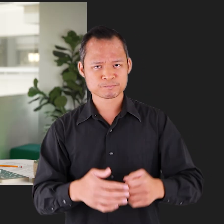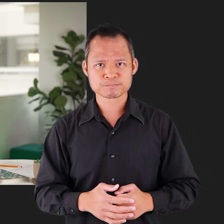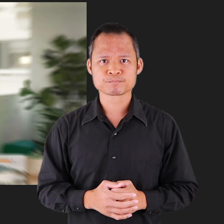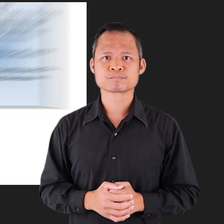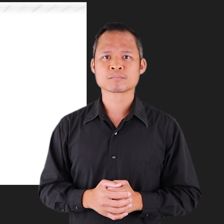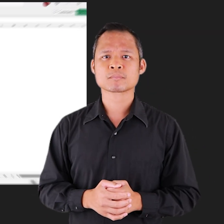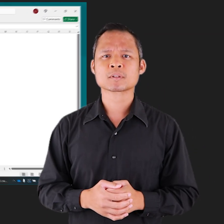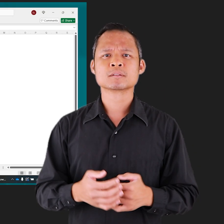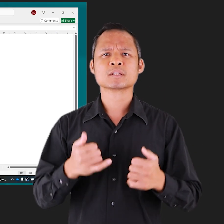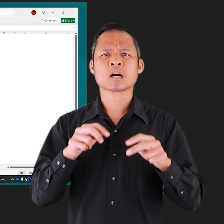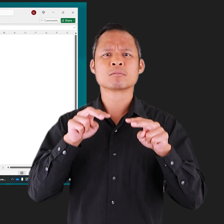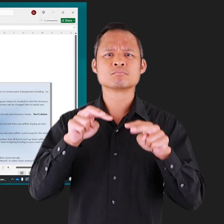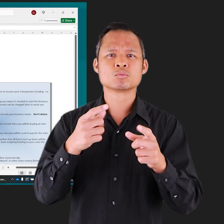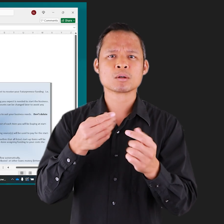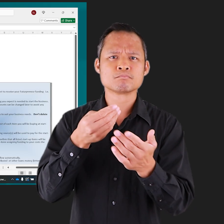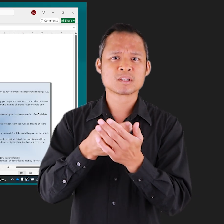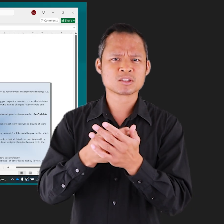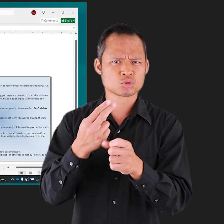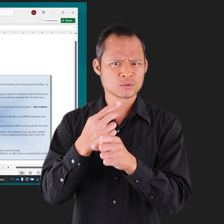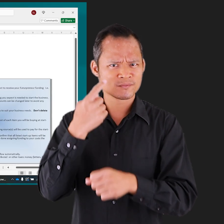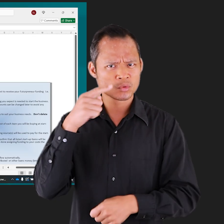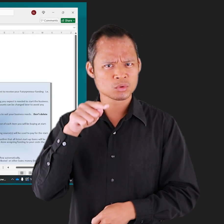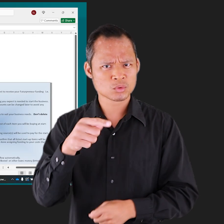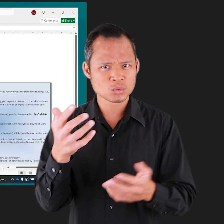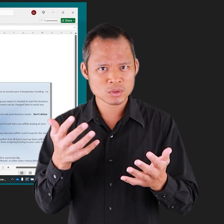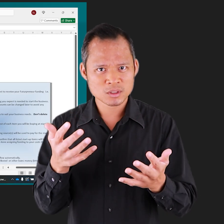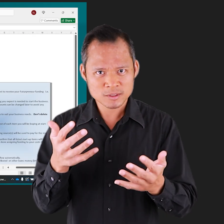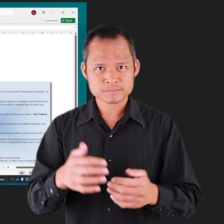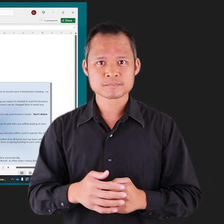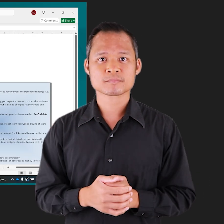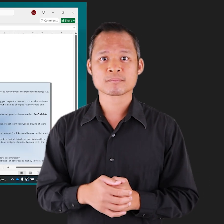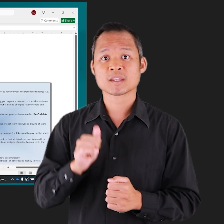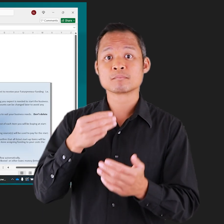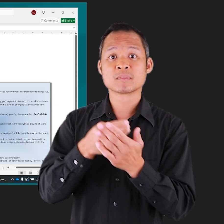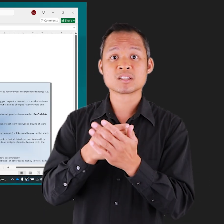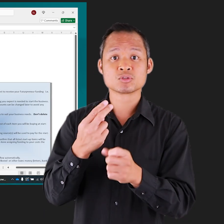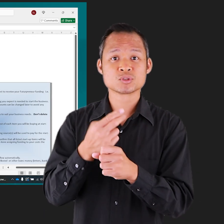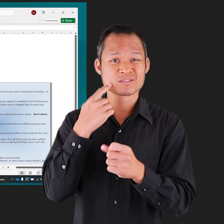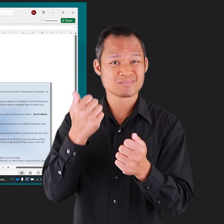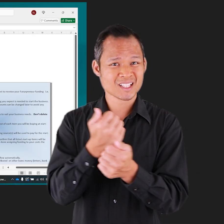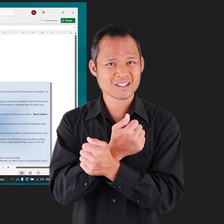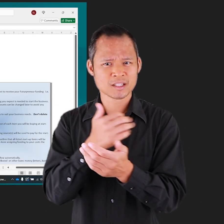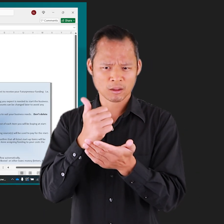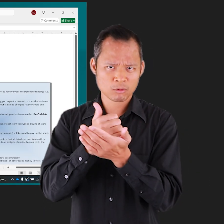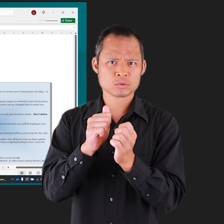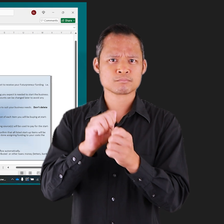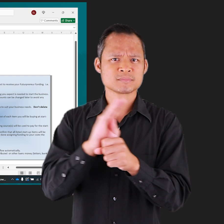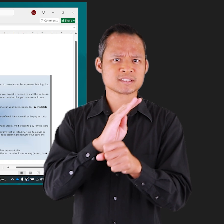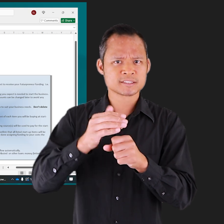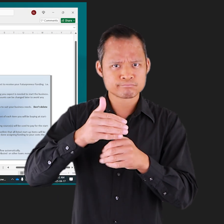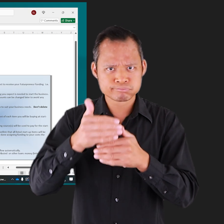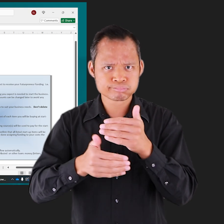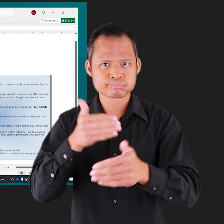startup costs. Step 3. Now you look at what you want the money to be used for. What the money can be used for